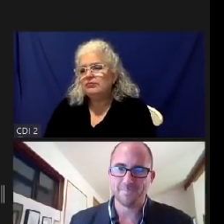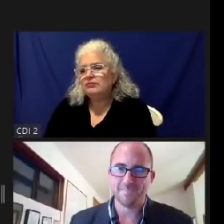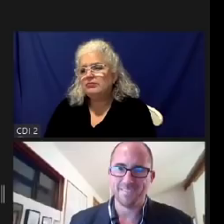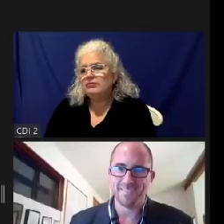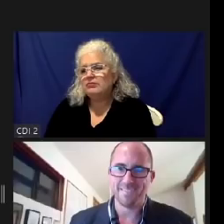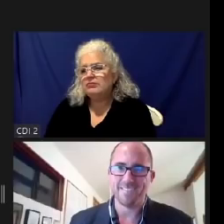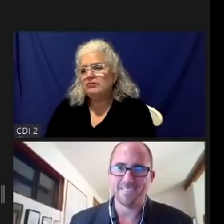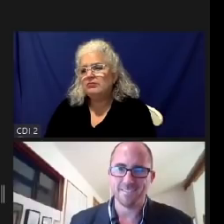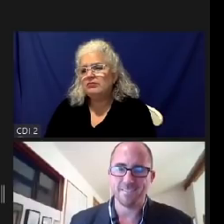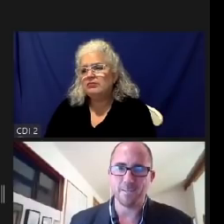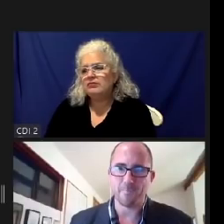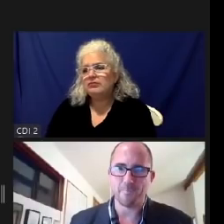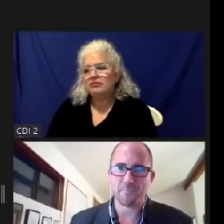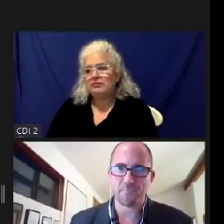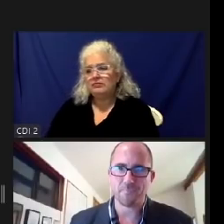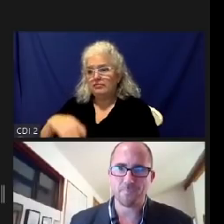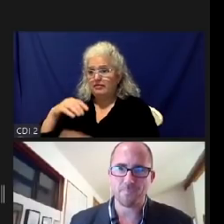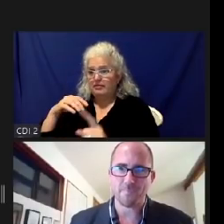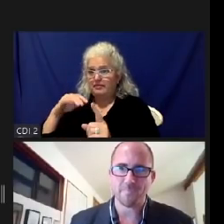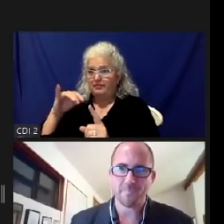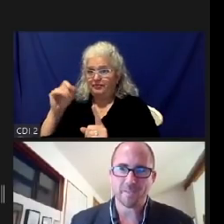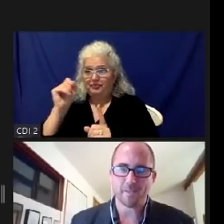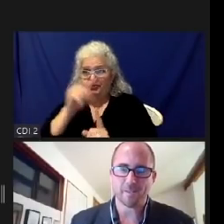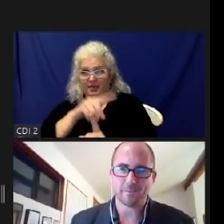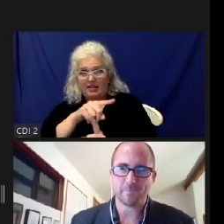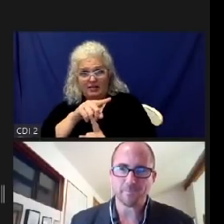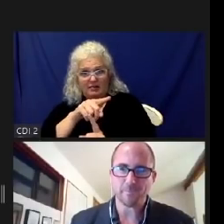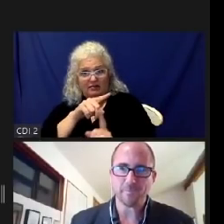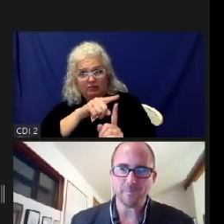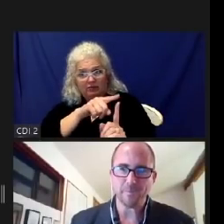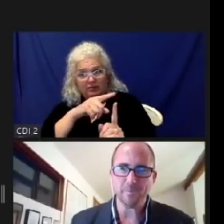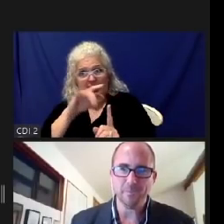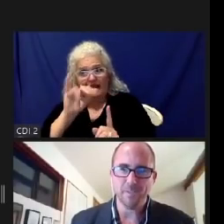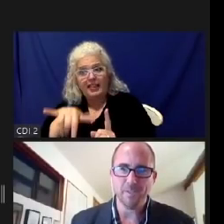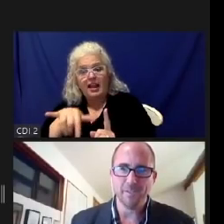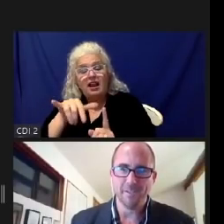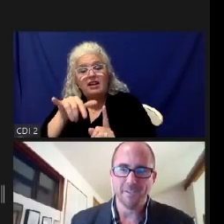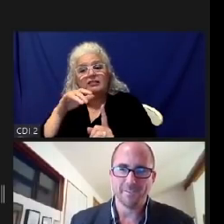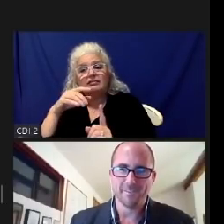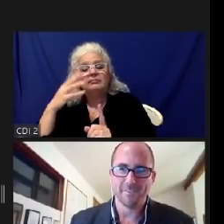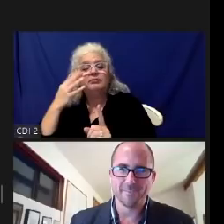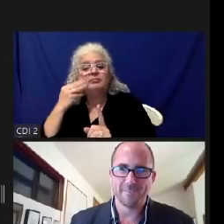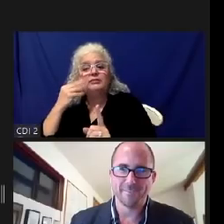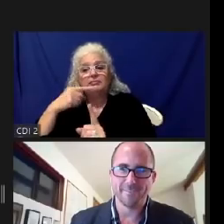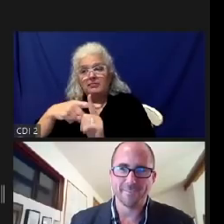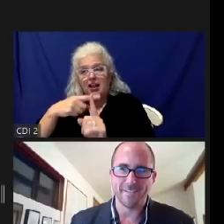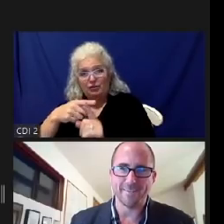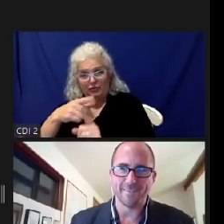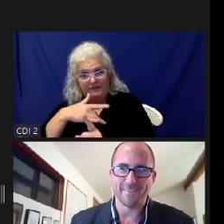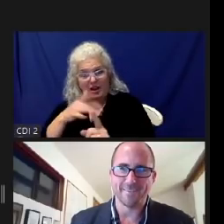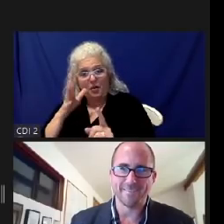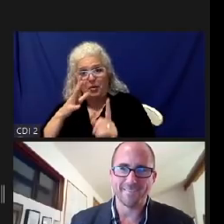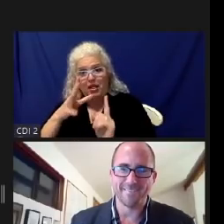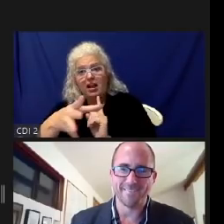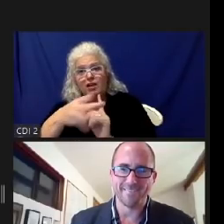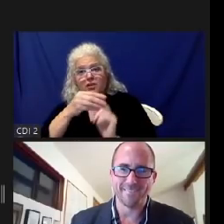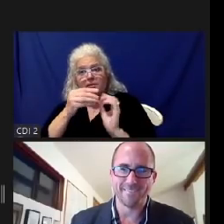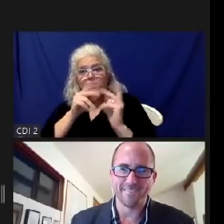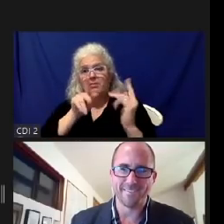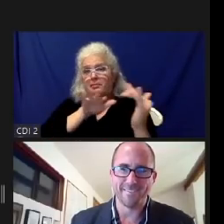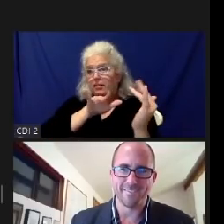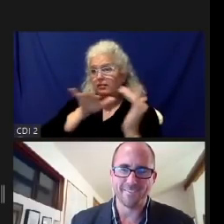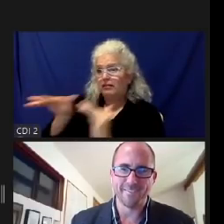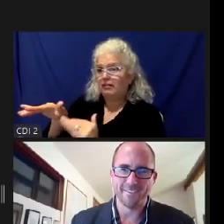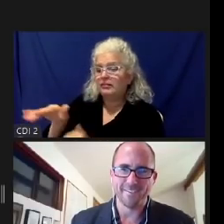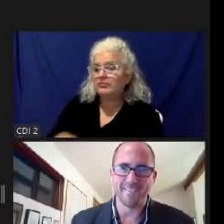Yeah, absolutely. I think everybody's interested in turning this around and being there, and there are hundreds of